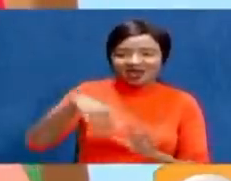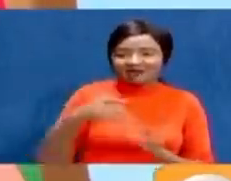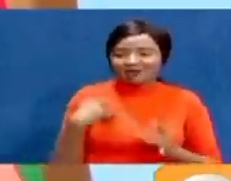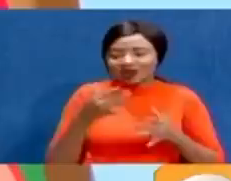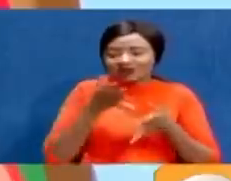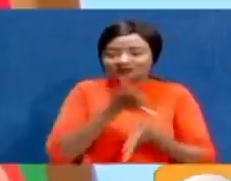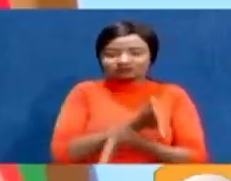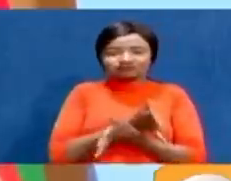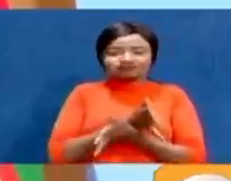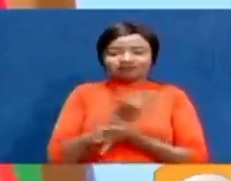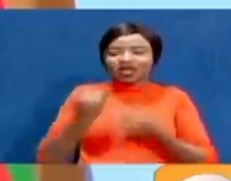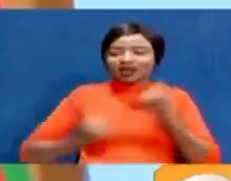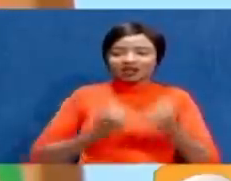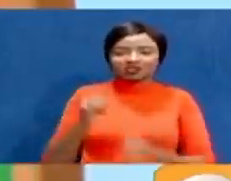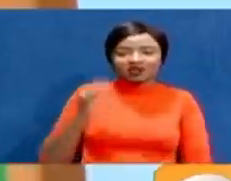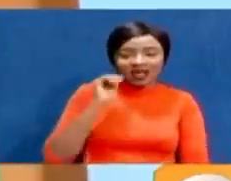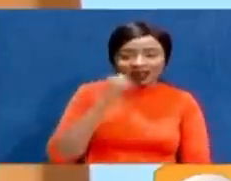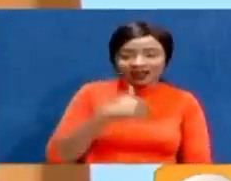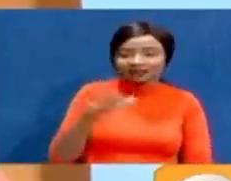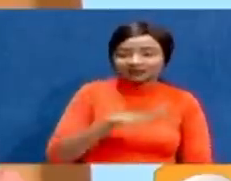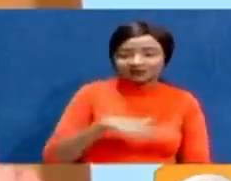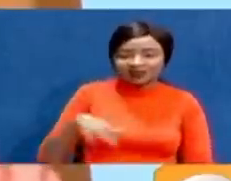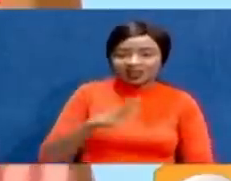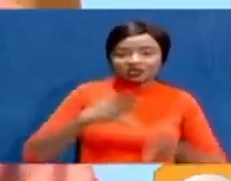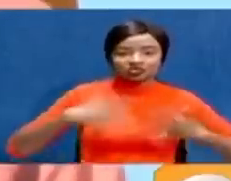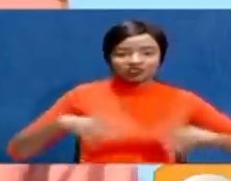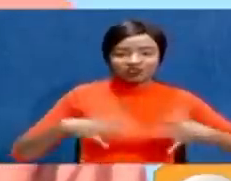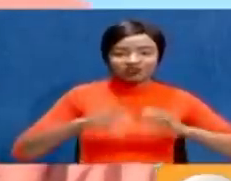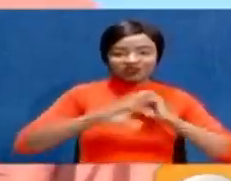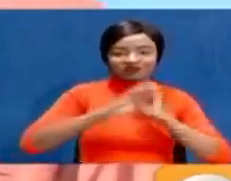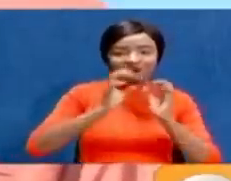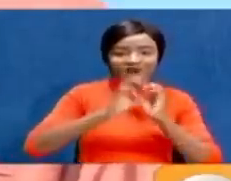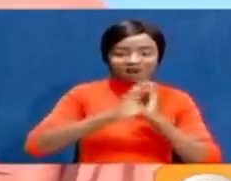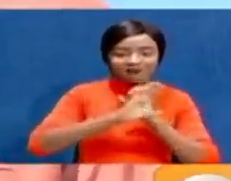So, watu wa Machakos, tunataka kusema hongera,